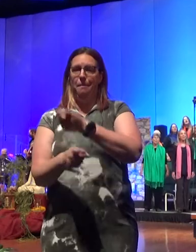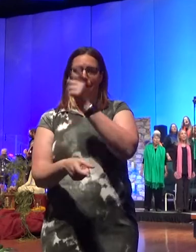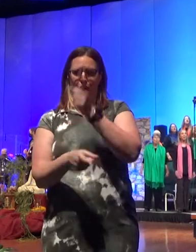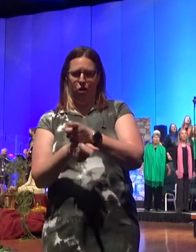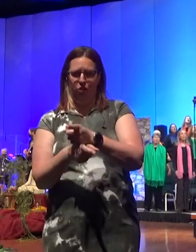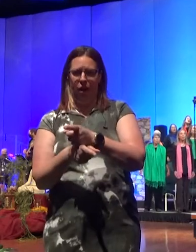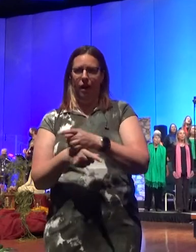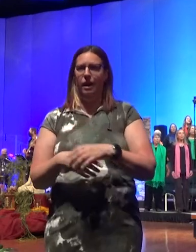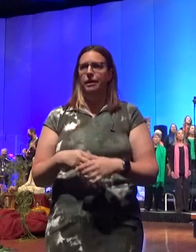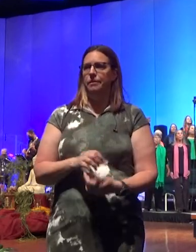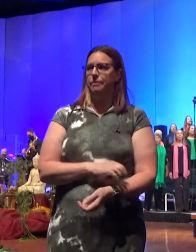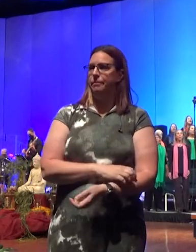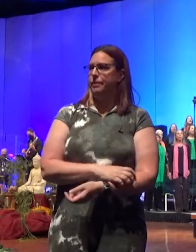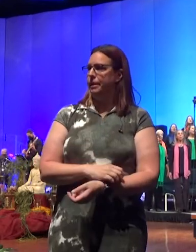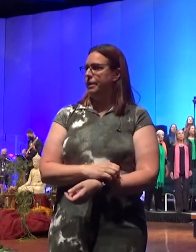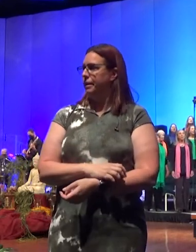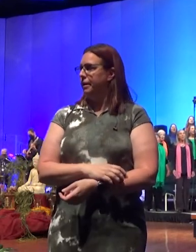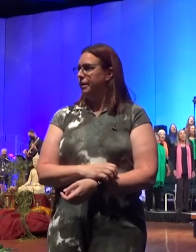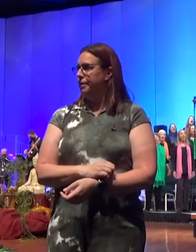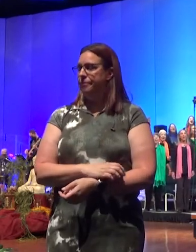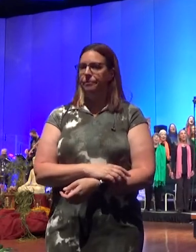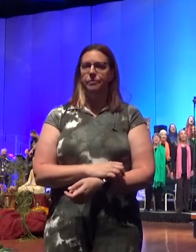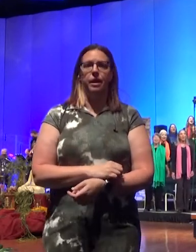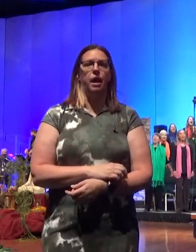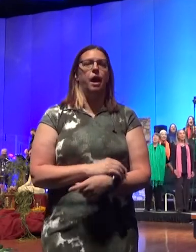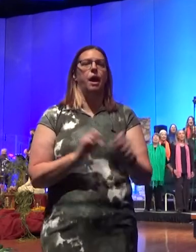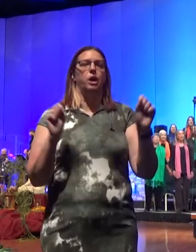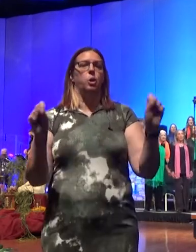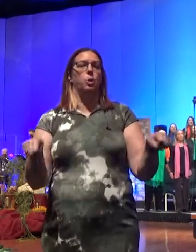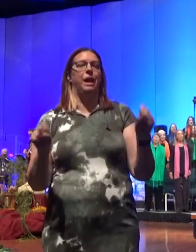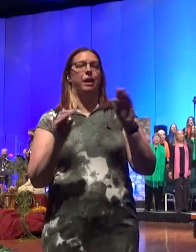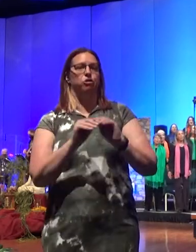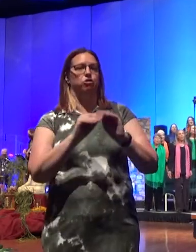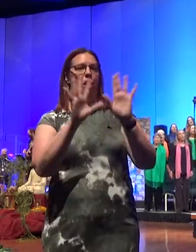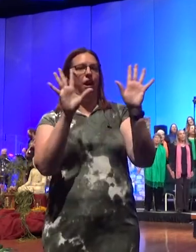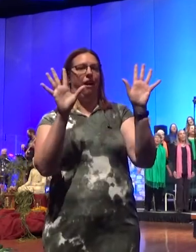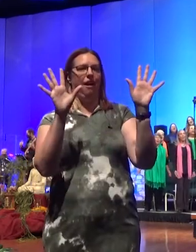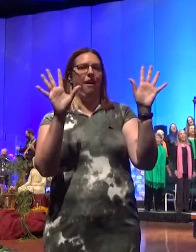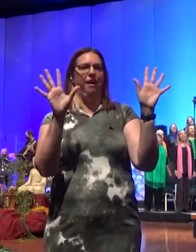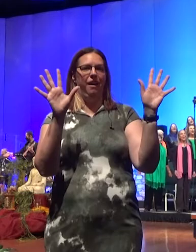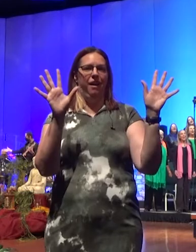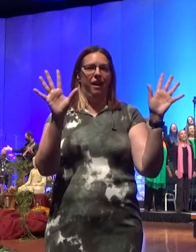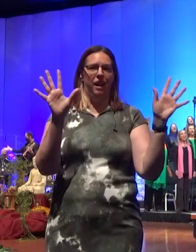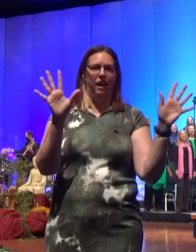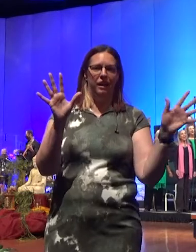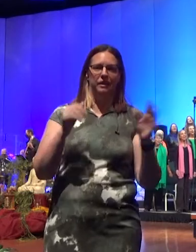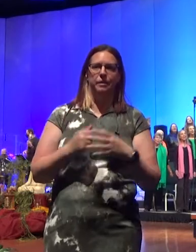right. We were born to shine. In a world okay,